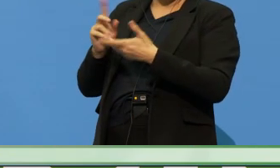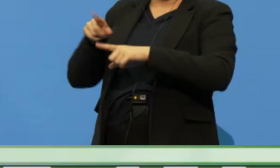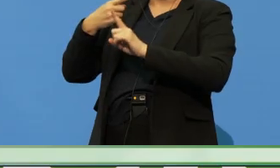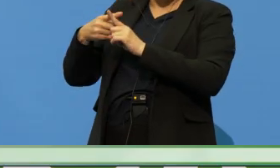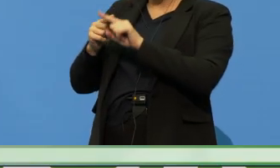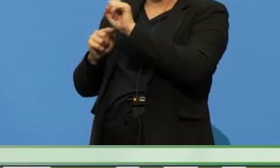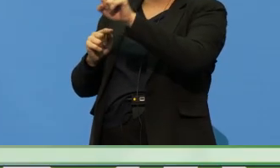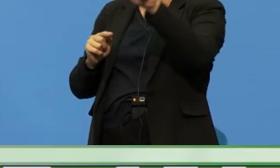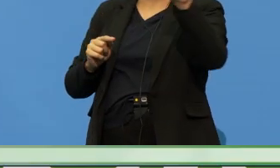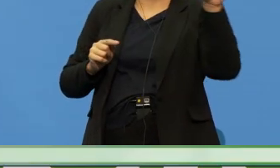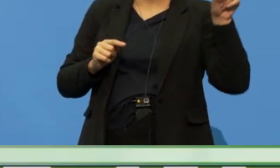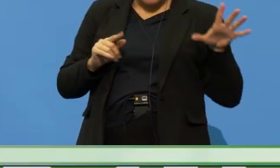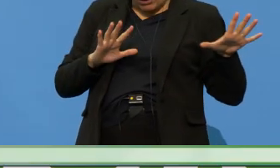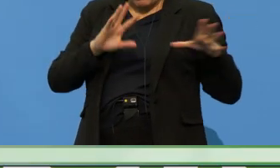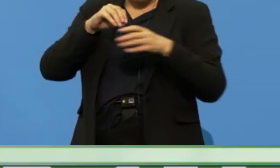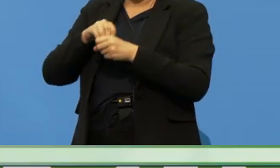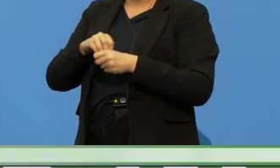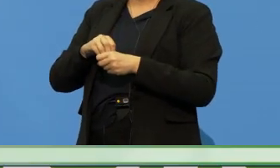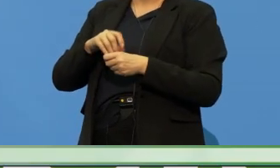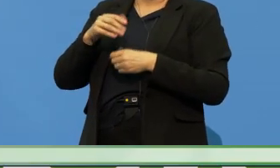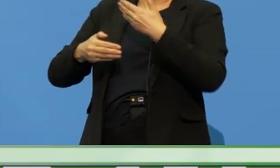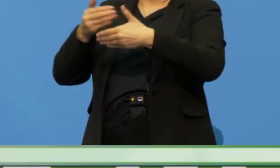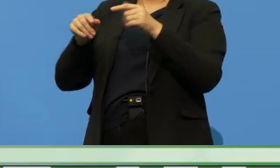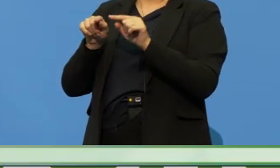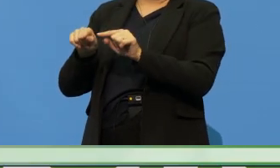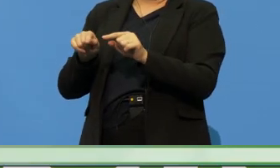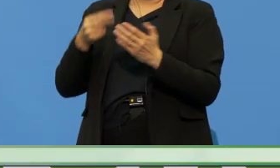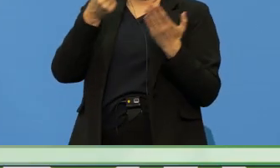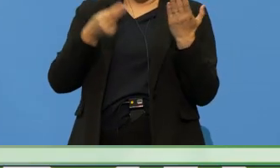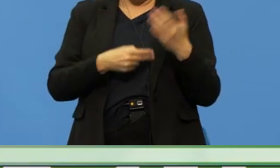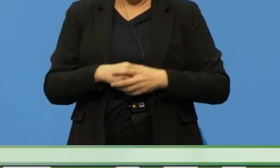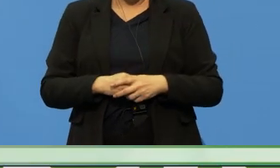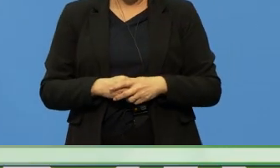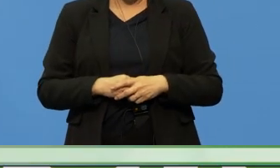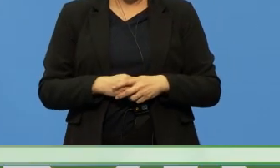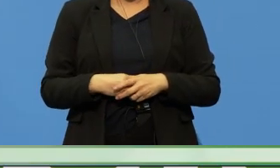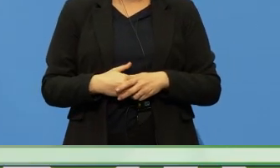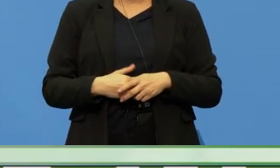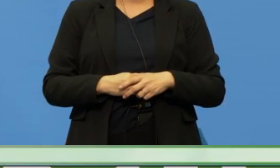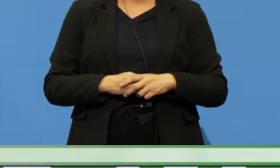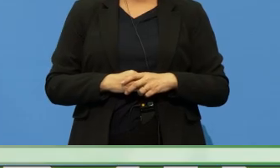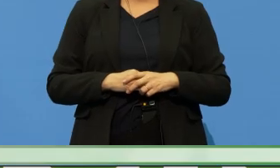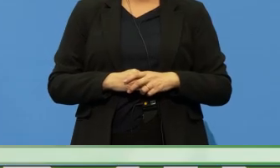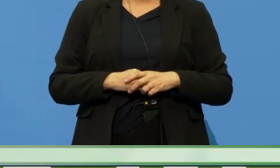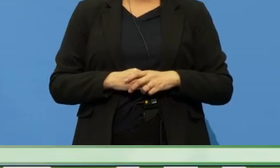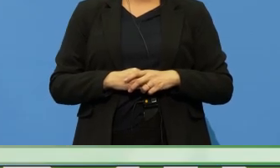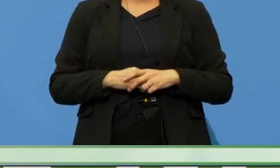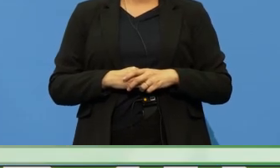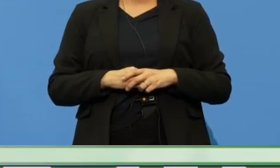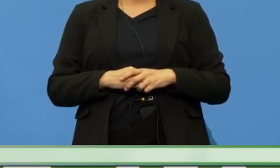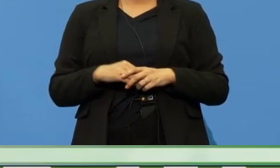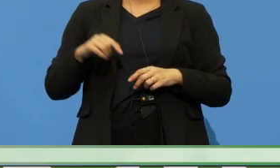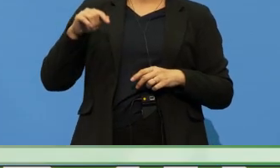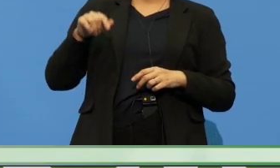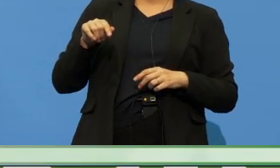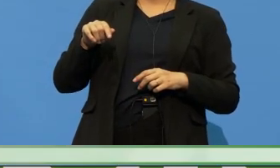now is an urban scale. In urban scale is a pocket park from Oslo in